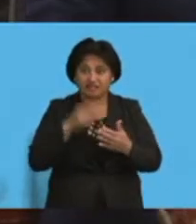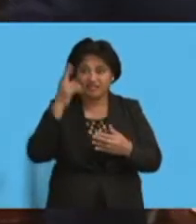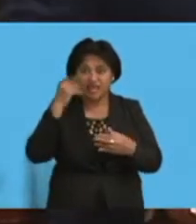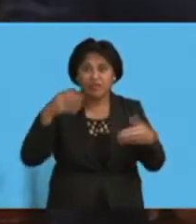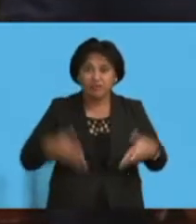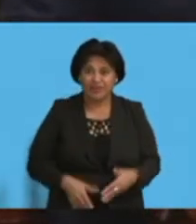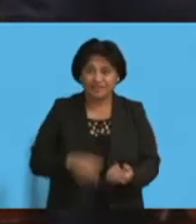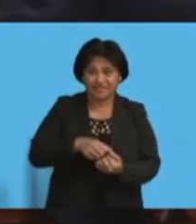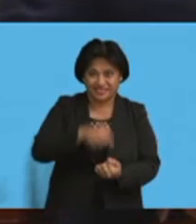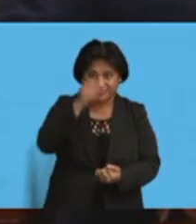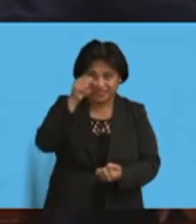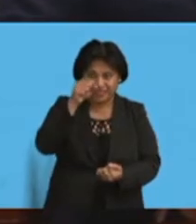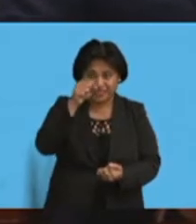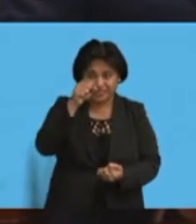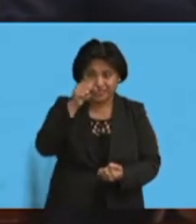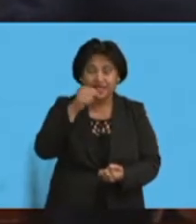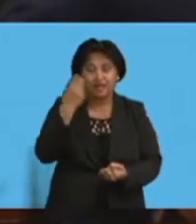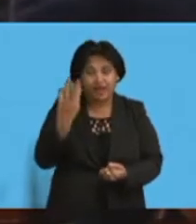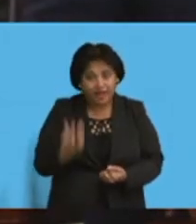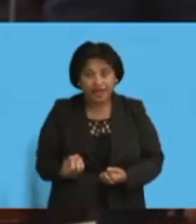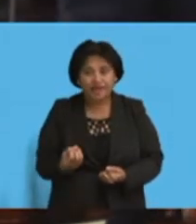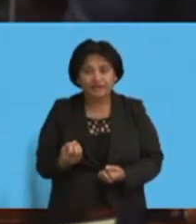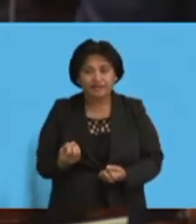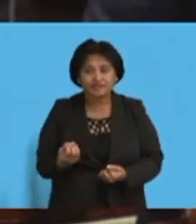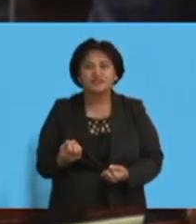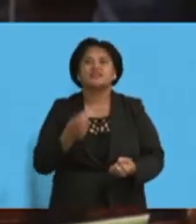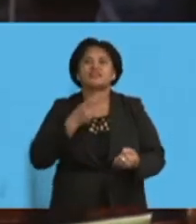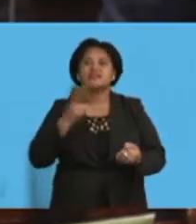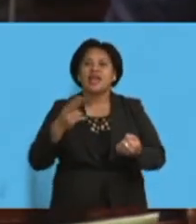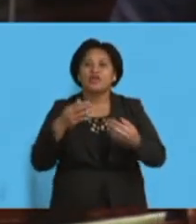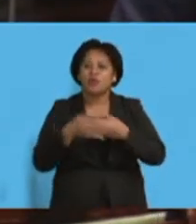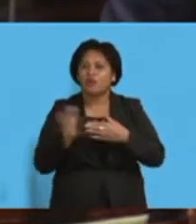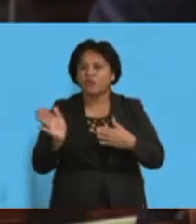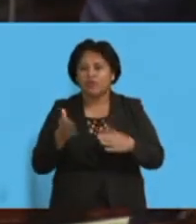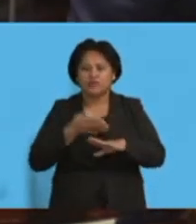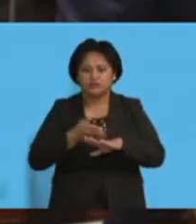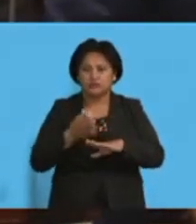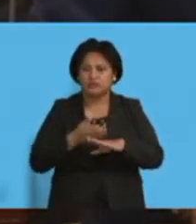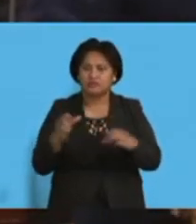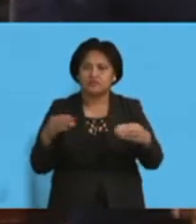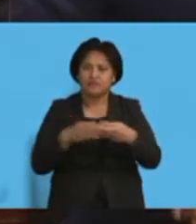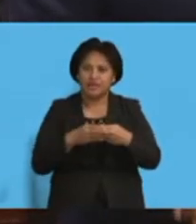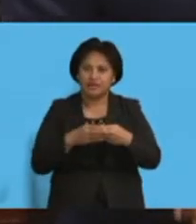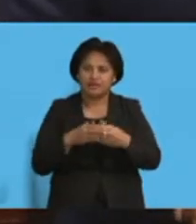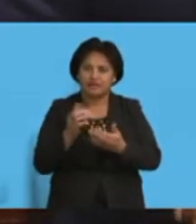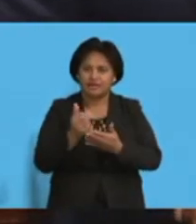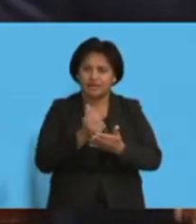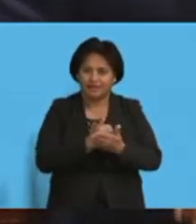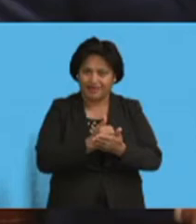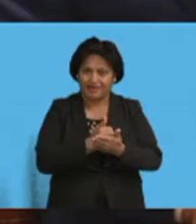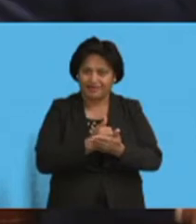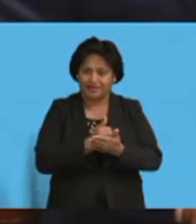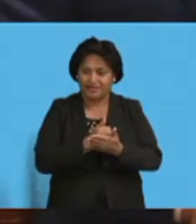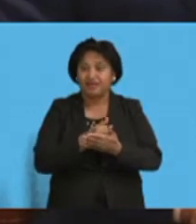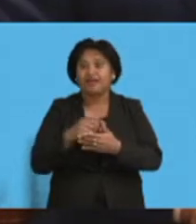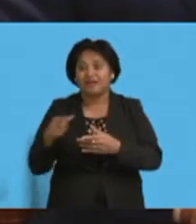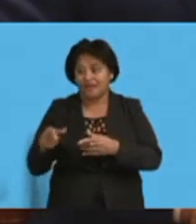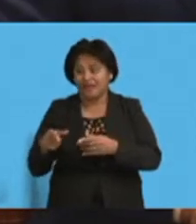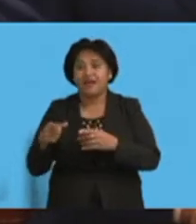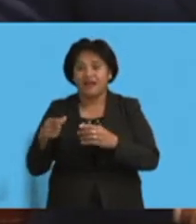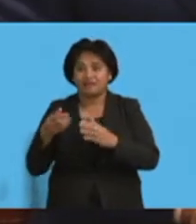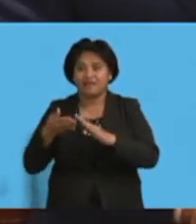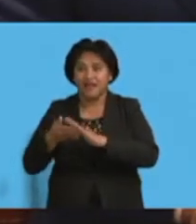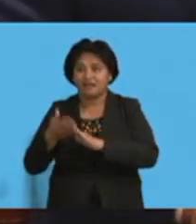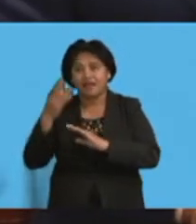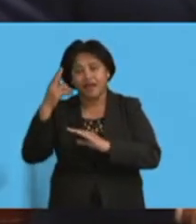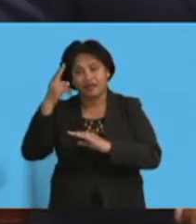BDM, and is issued a birth certificate, a new bank account will be opened at any participating bank in the mother's name to receive that